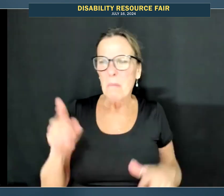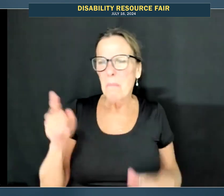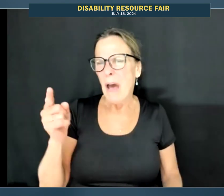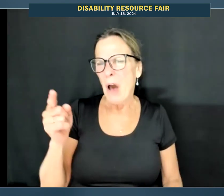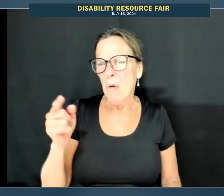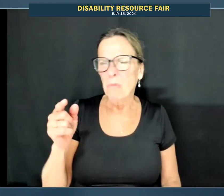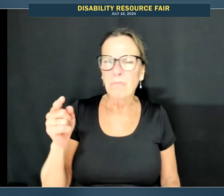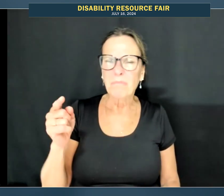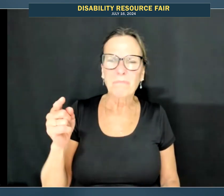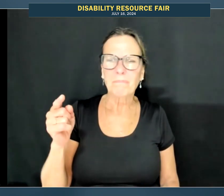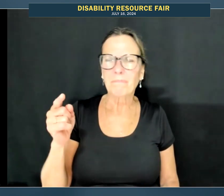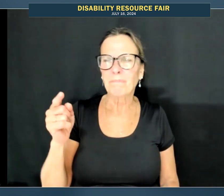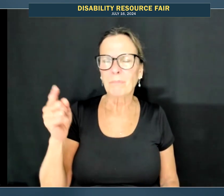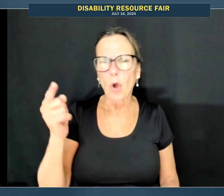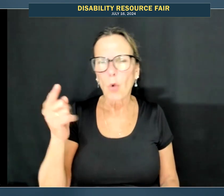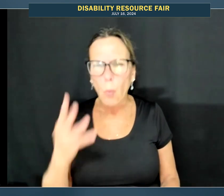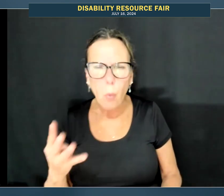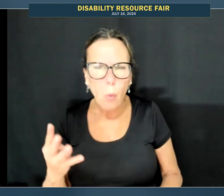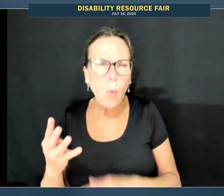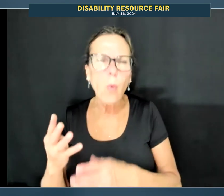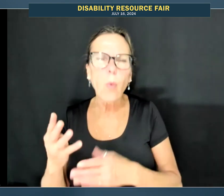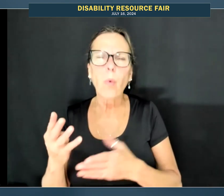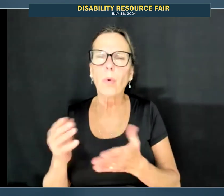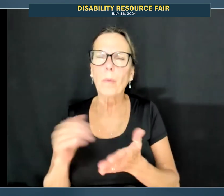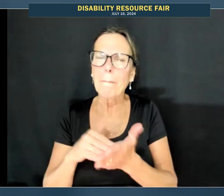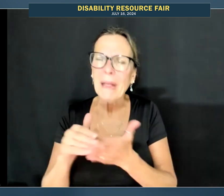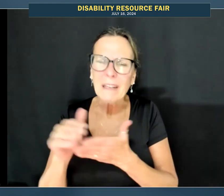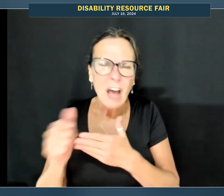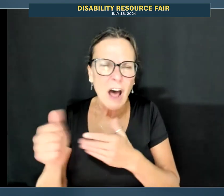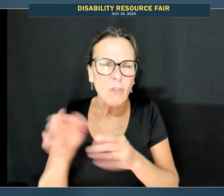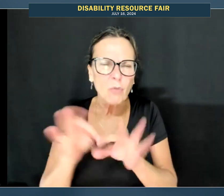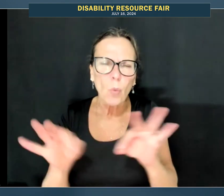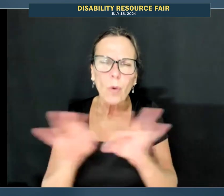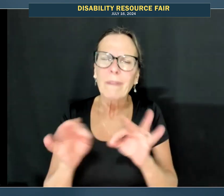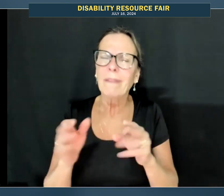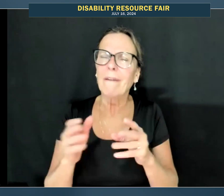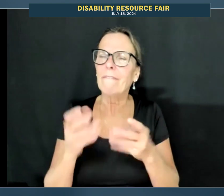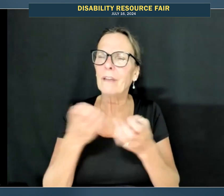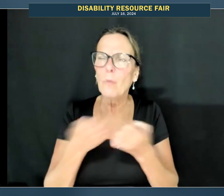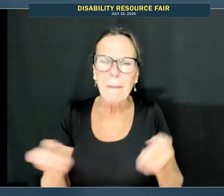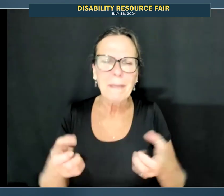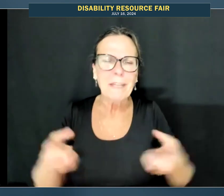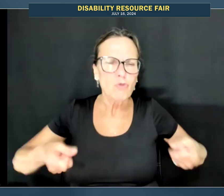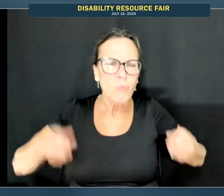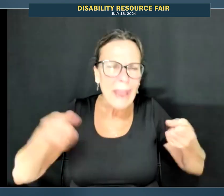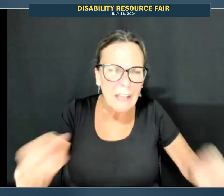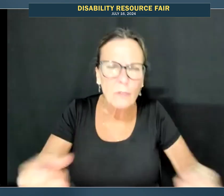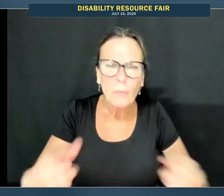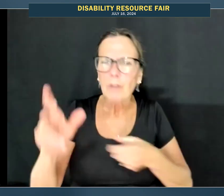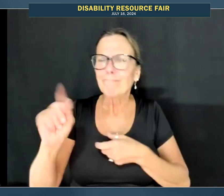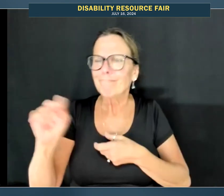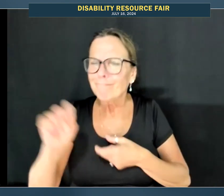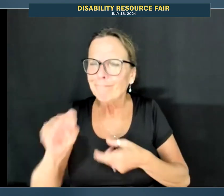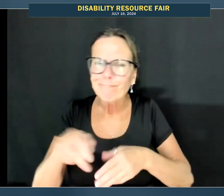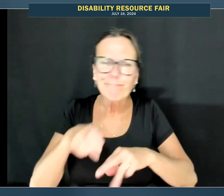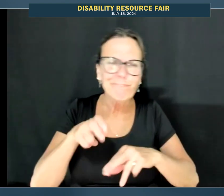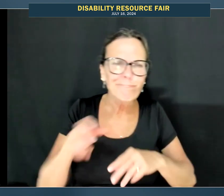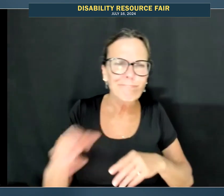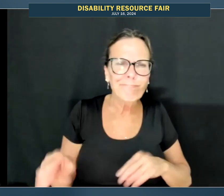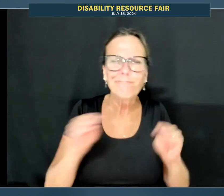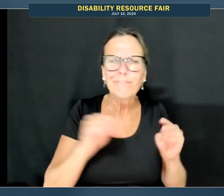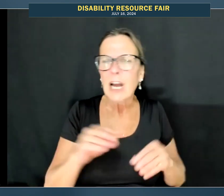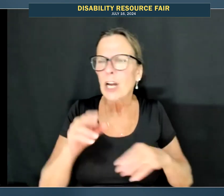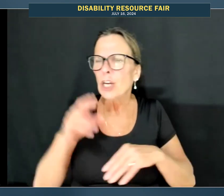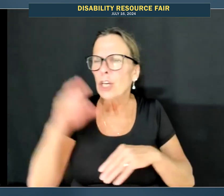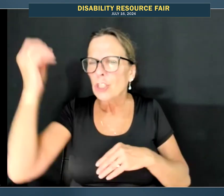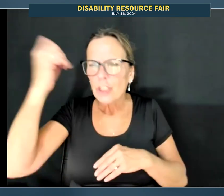That's commodes, walkers, wheelchairs, transport chairs, crutches, shower chairs,